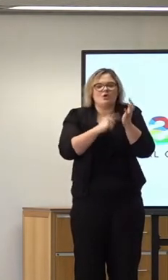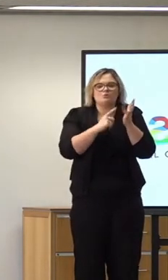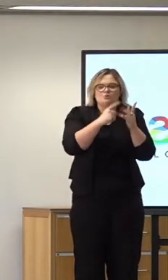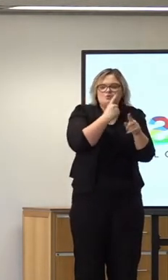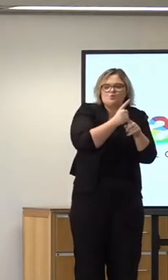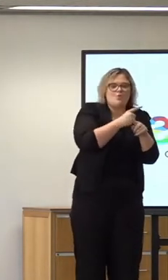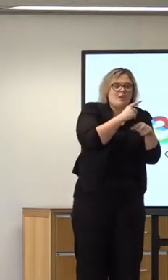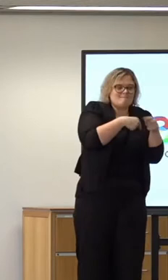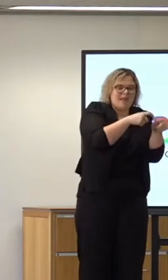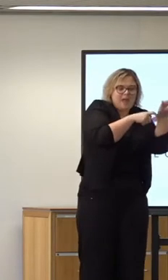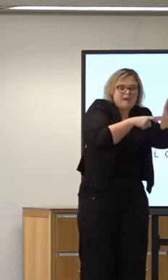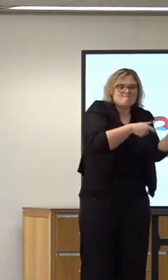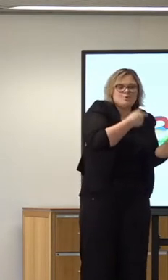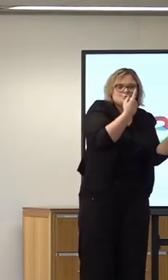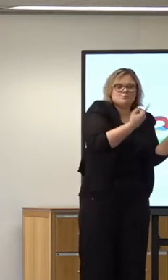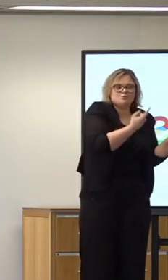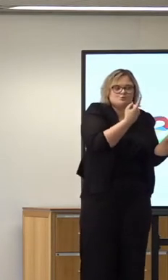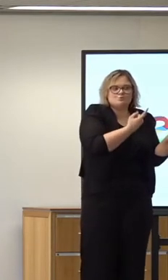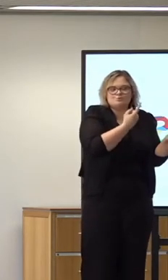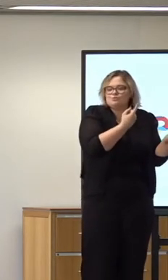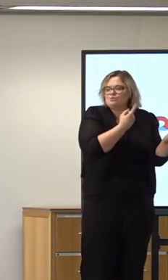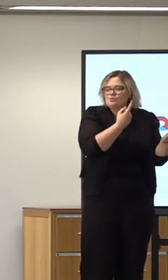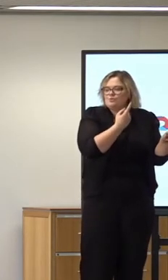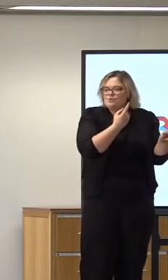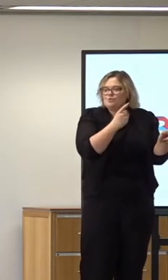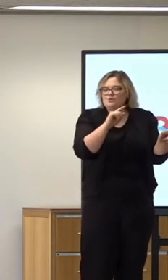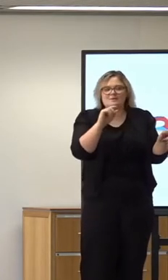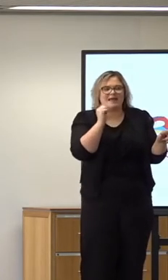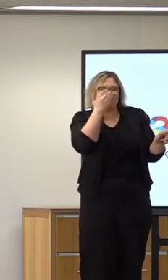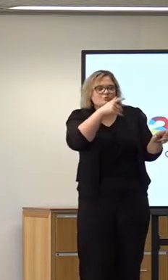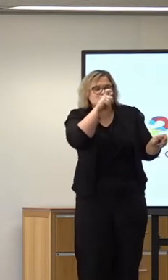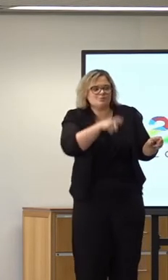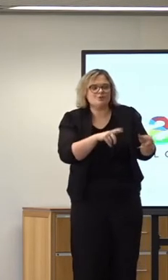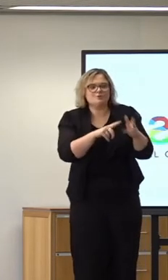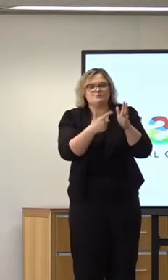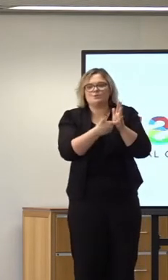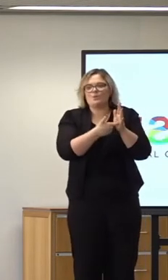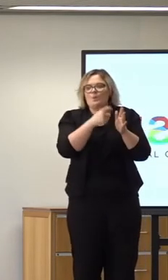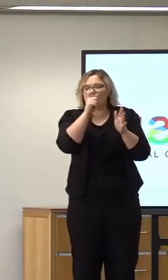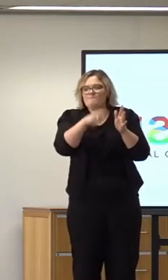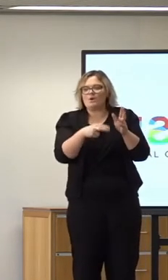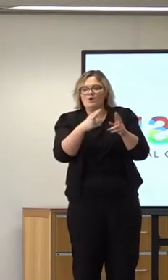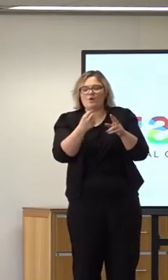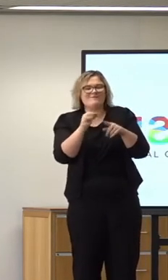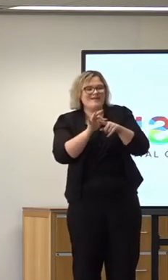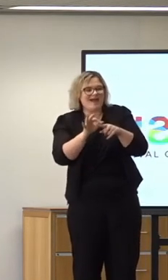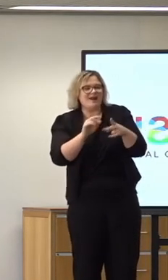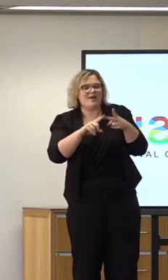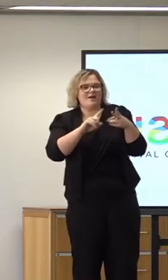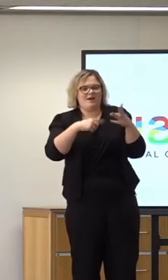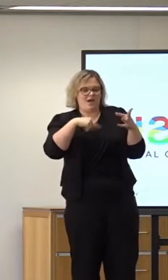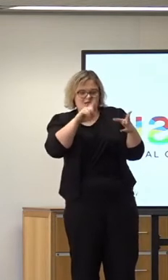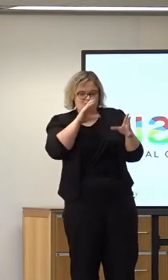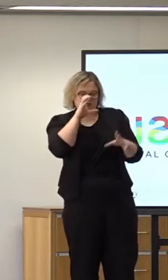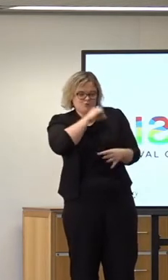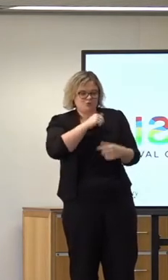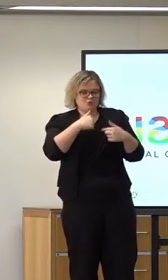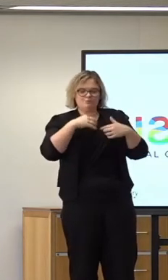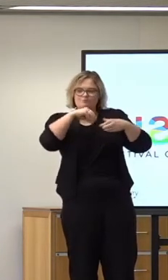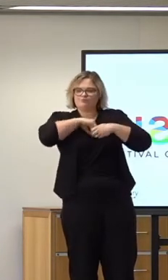behalf of someone that is neurodiverse or a First Nations Australian or a person of colour. You can't just wrap all of that up in to say